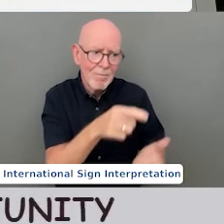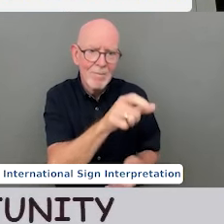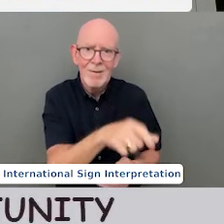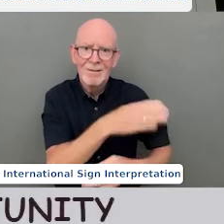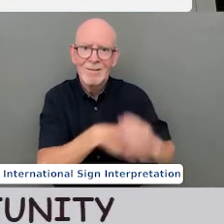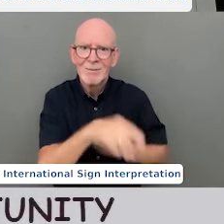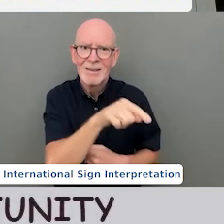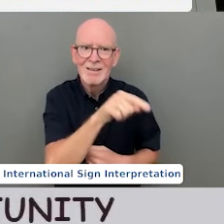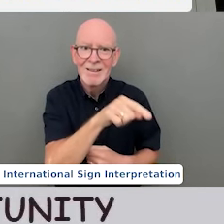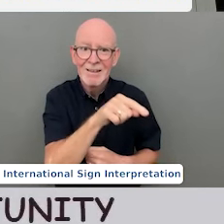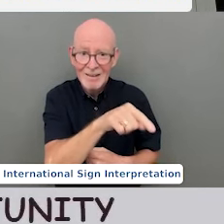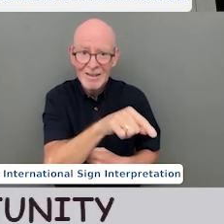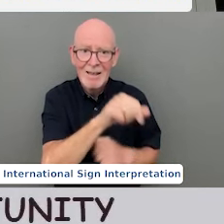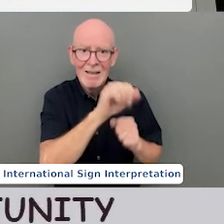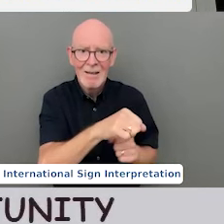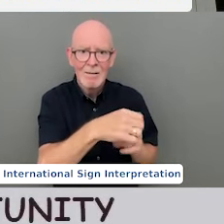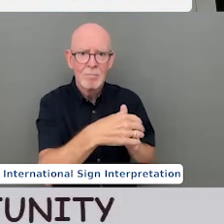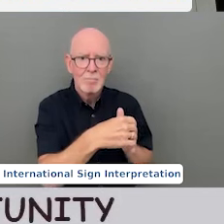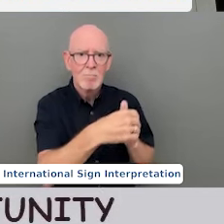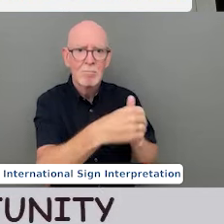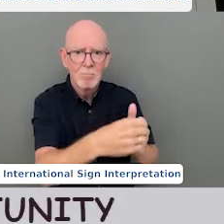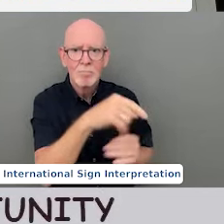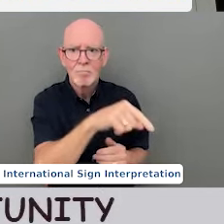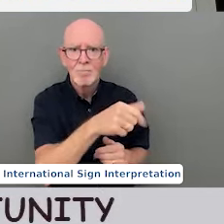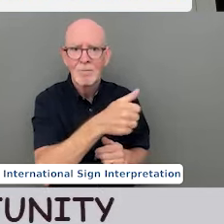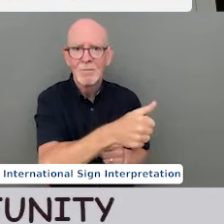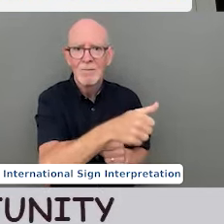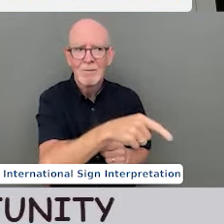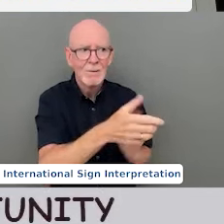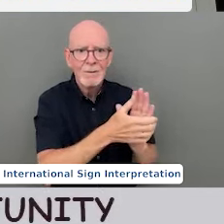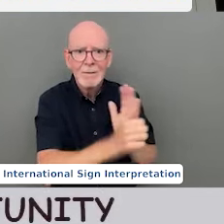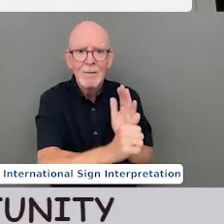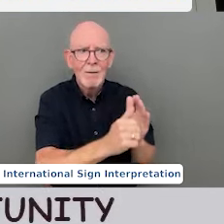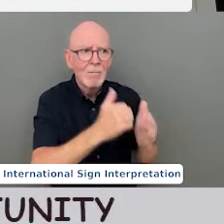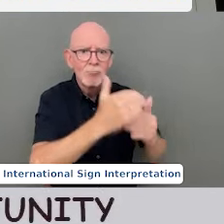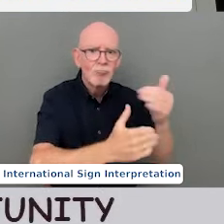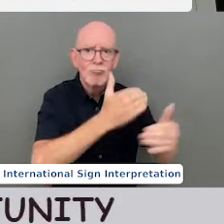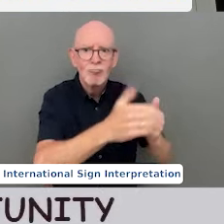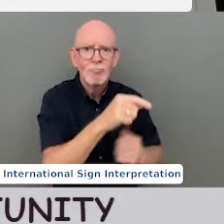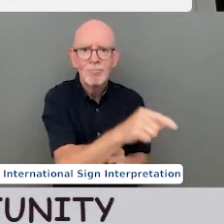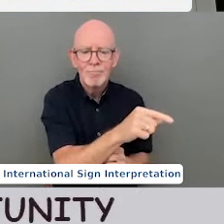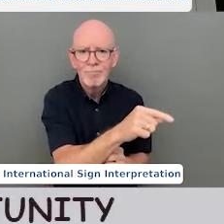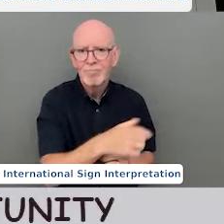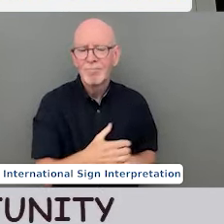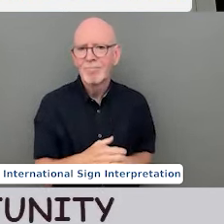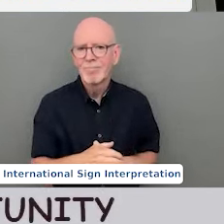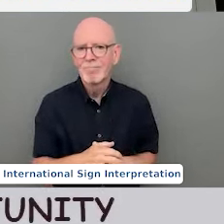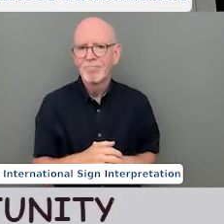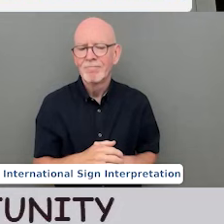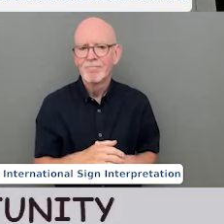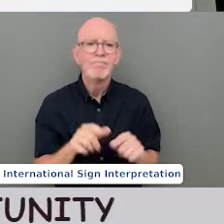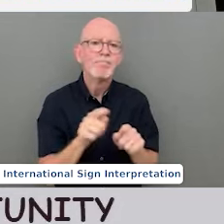our department. We have like 5 mandates. First is to, as I mentioned, we